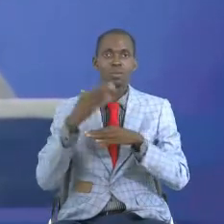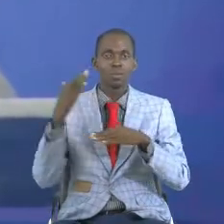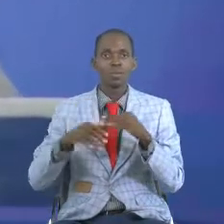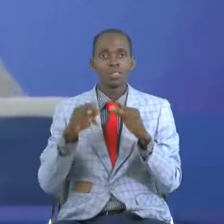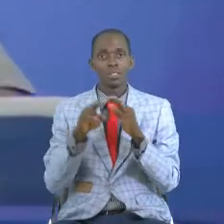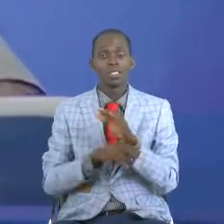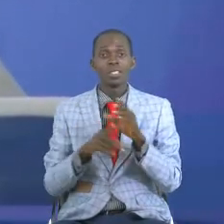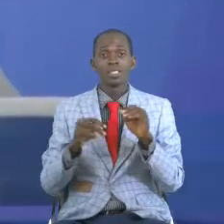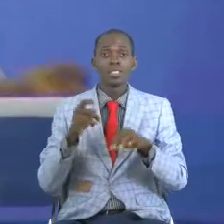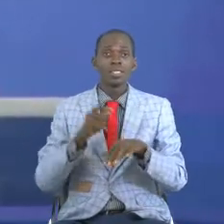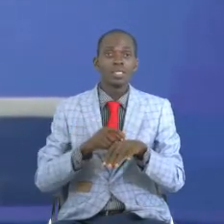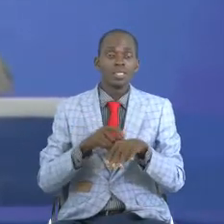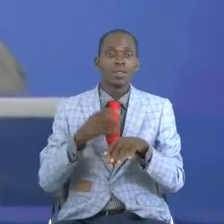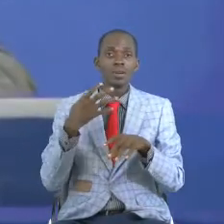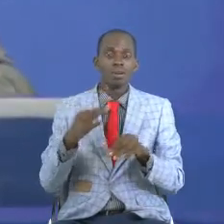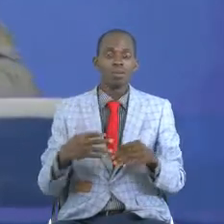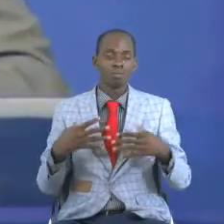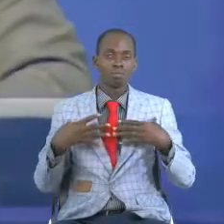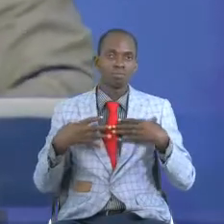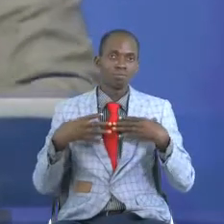of wholeness in your life.